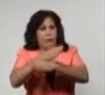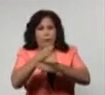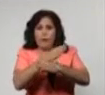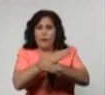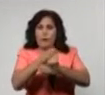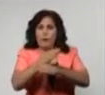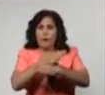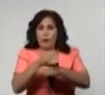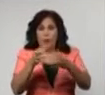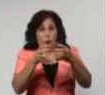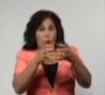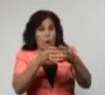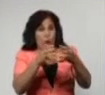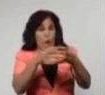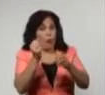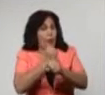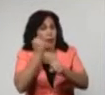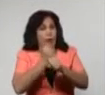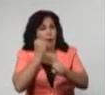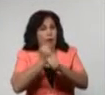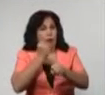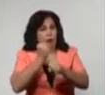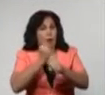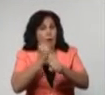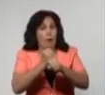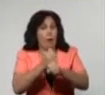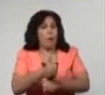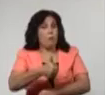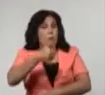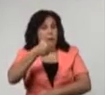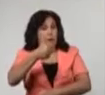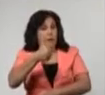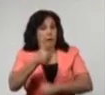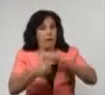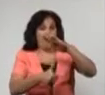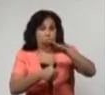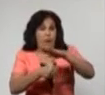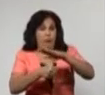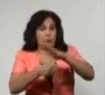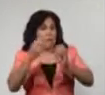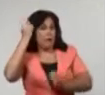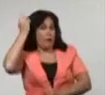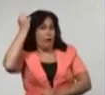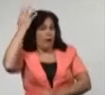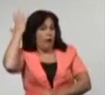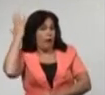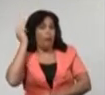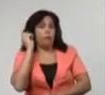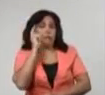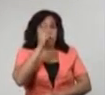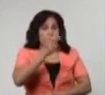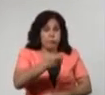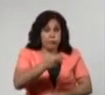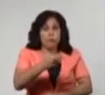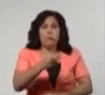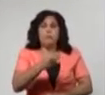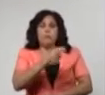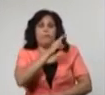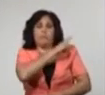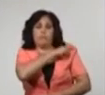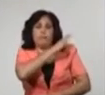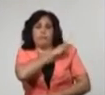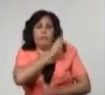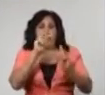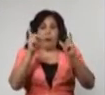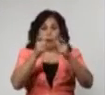COVID-19, which is presided over by our president, with the participation also of our prime minister and the